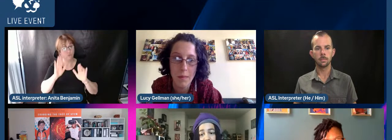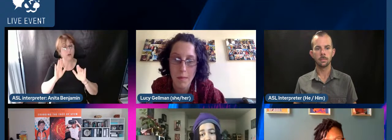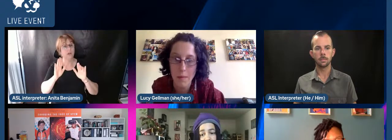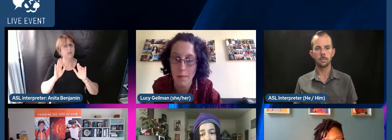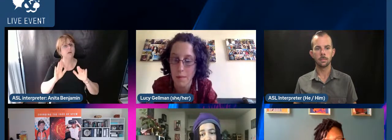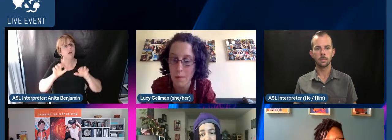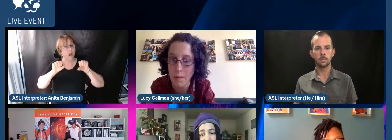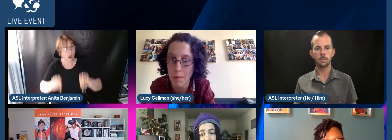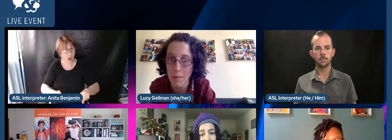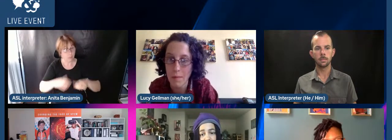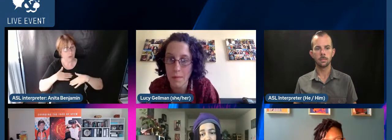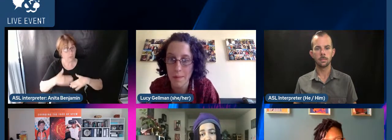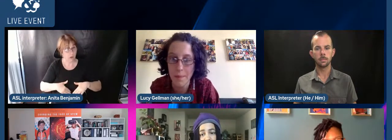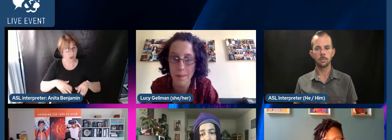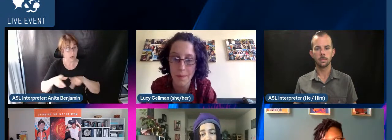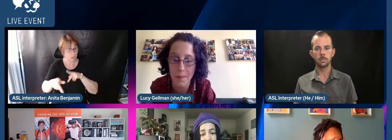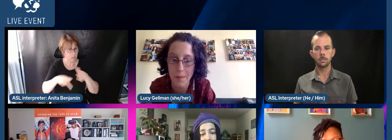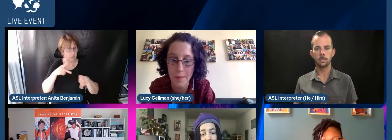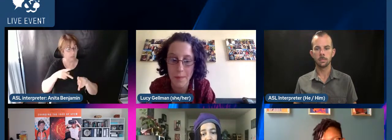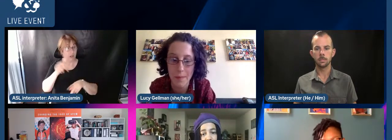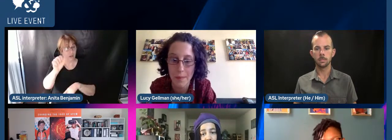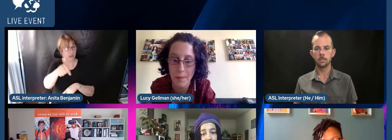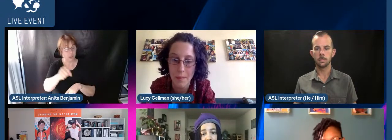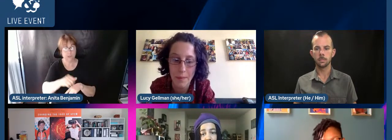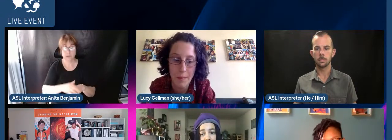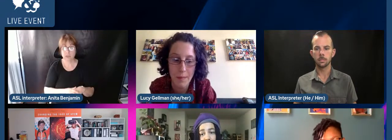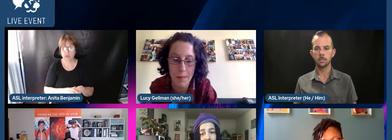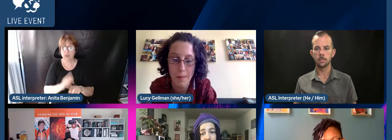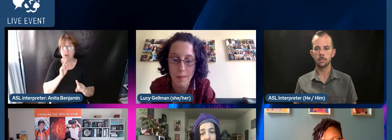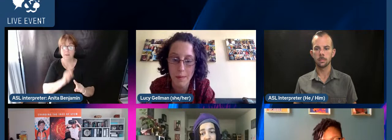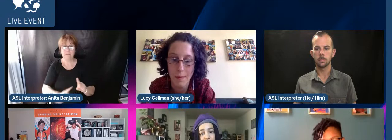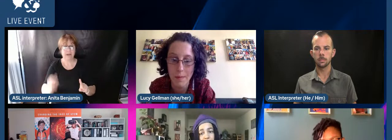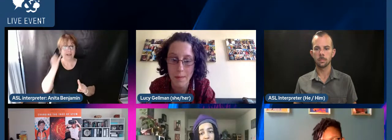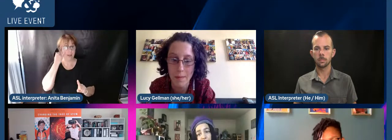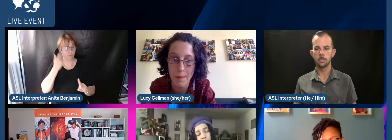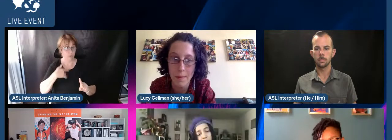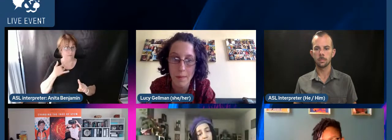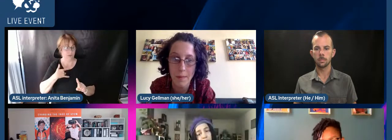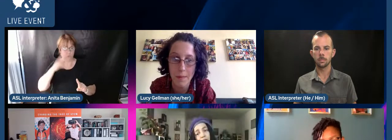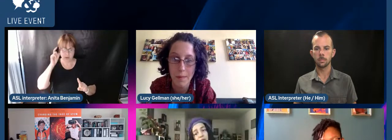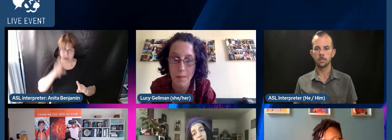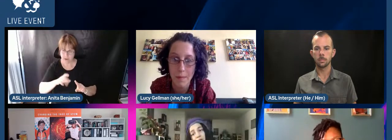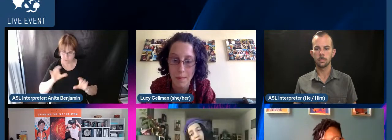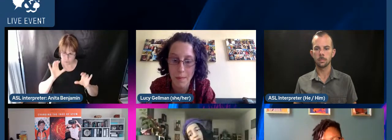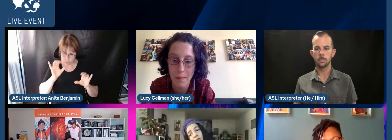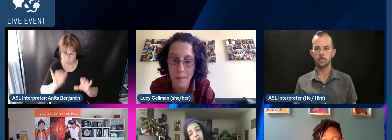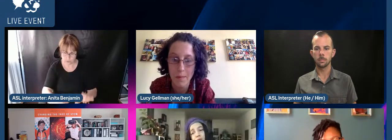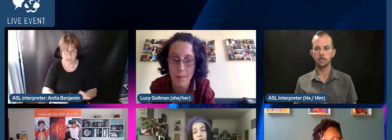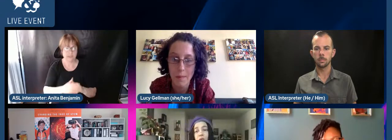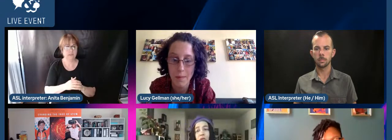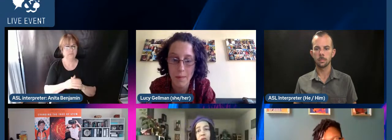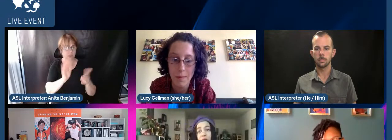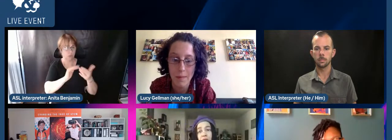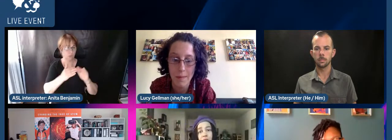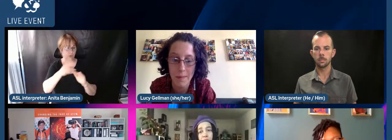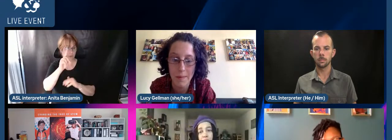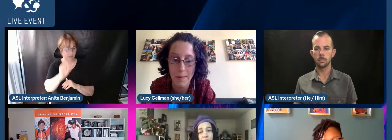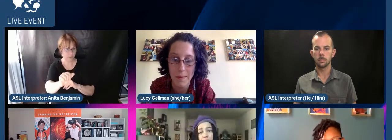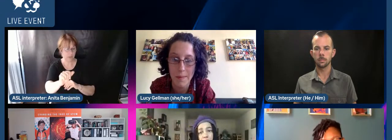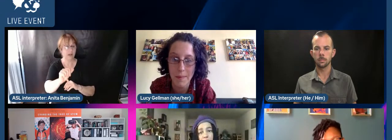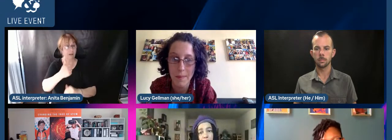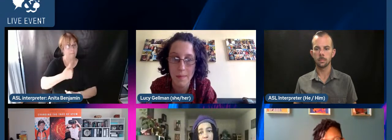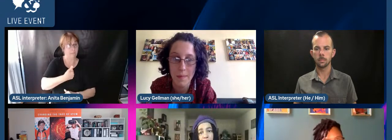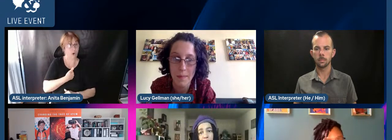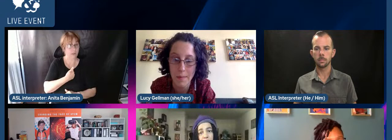moment that we feel like we have to do this, and I mean people with disabilities, by